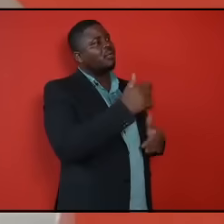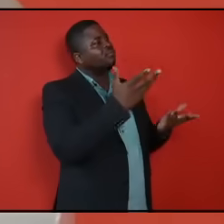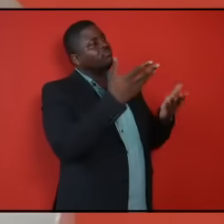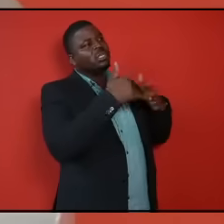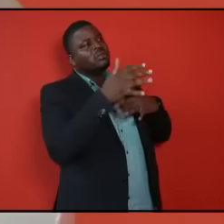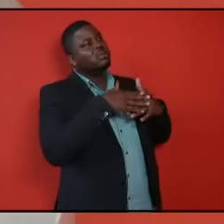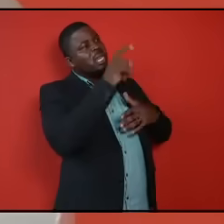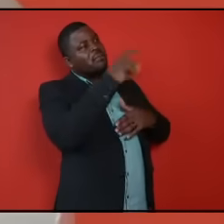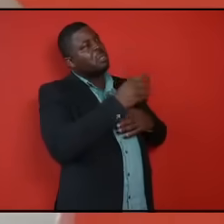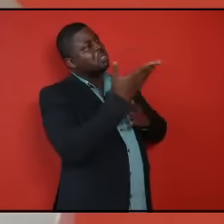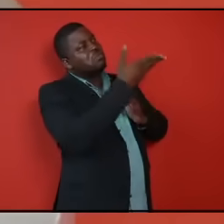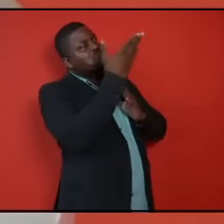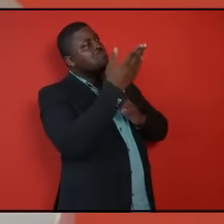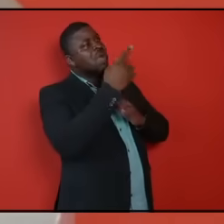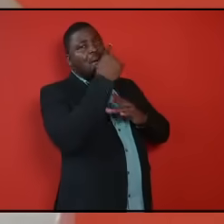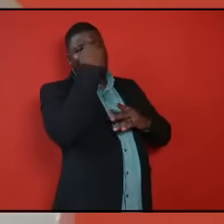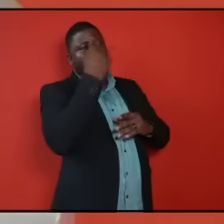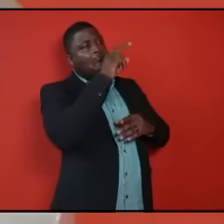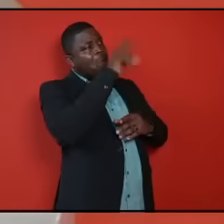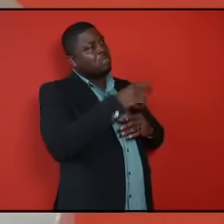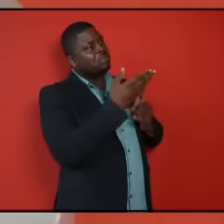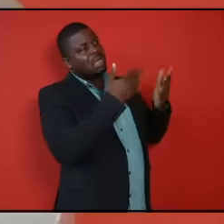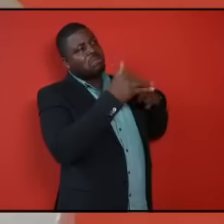It's a decision of a collective.